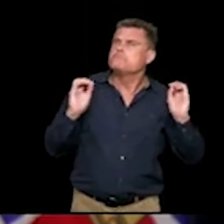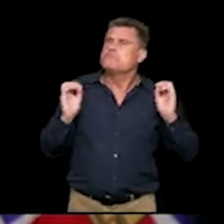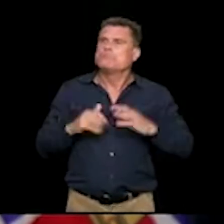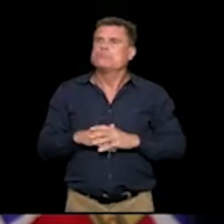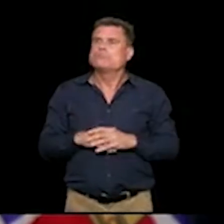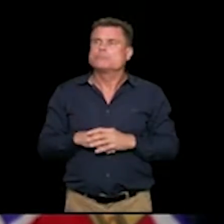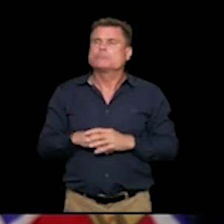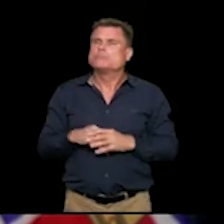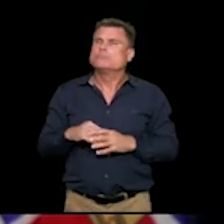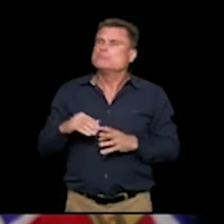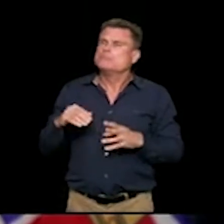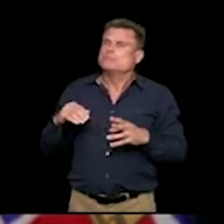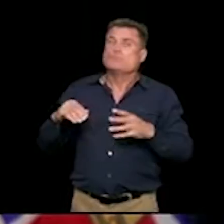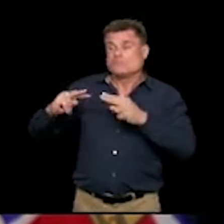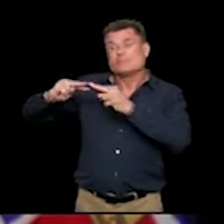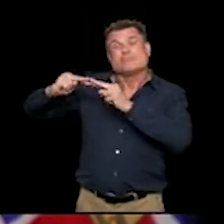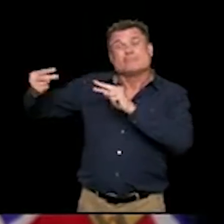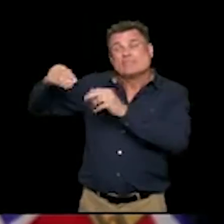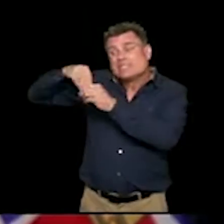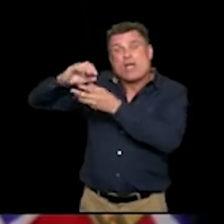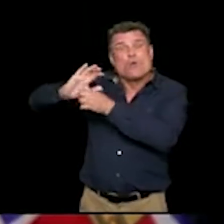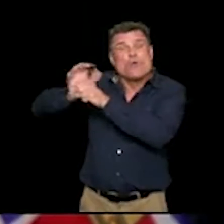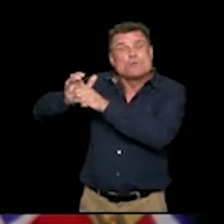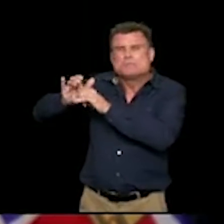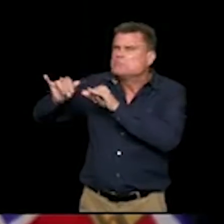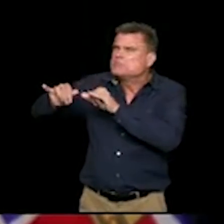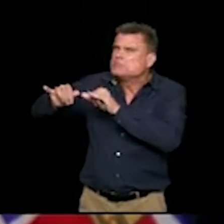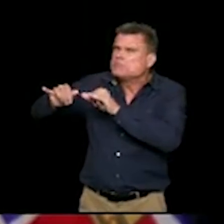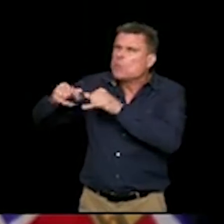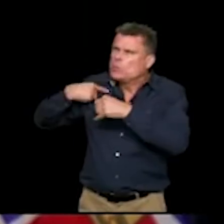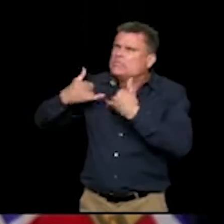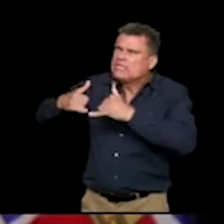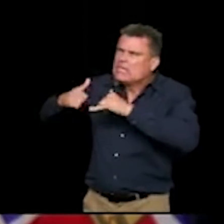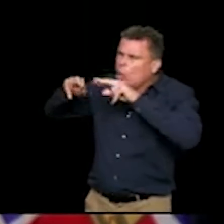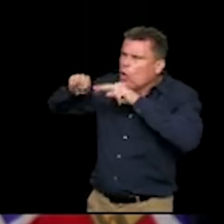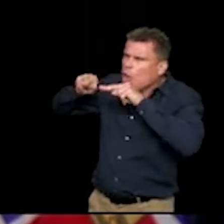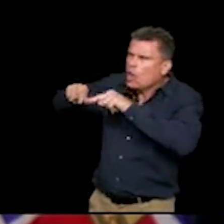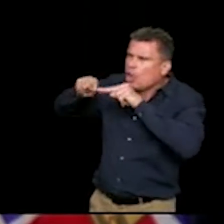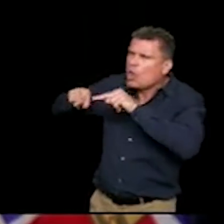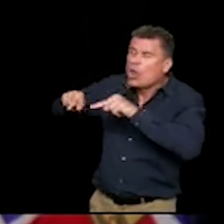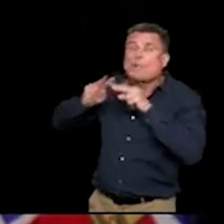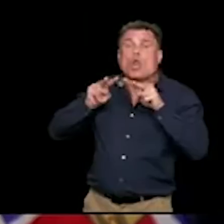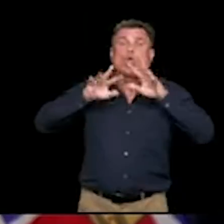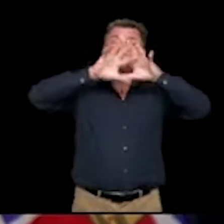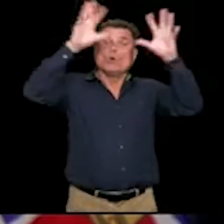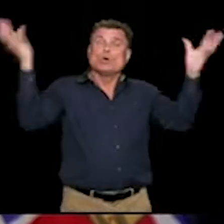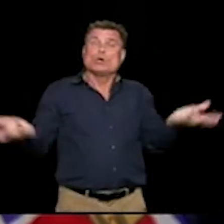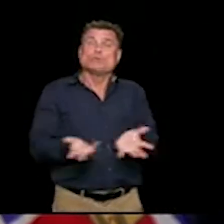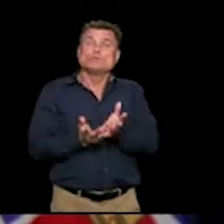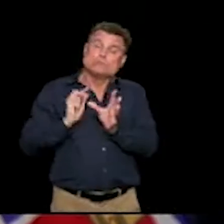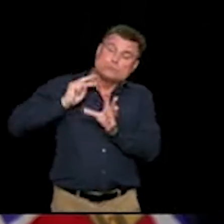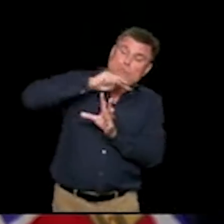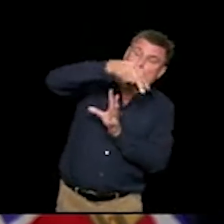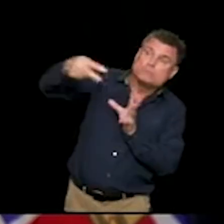of the cases in BC. And that's one way of helping us understand. And the thing about this virus that we're seeing around the